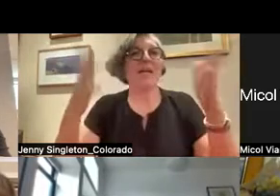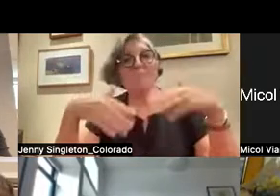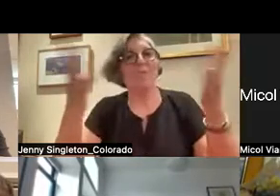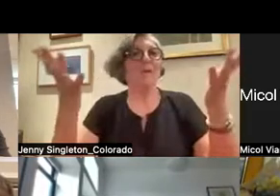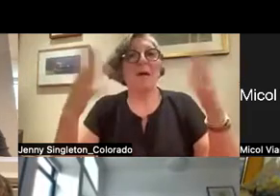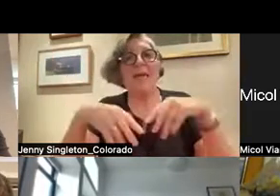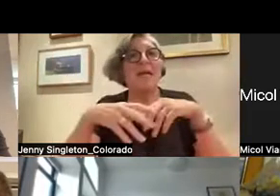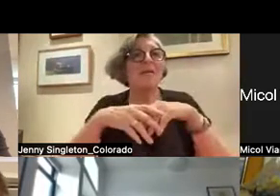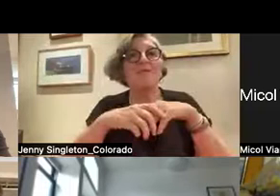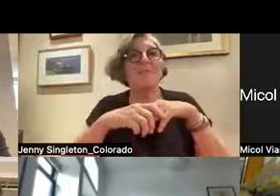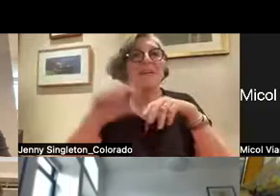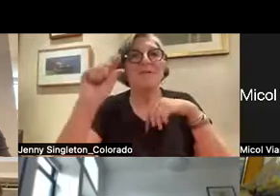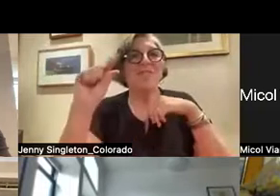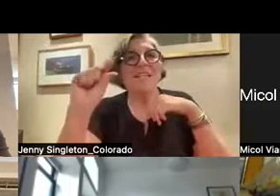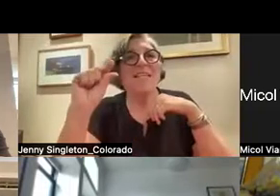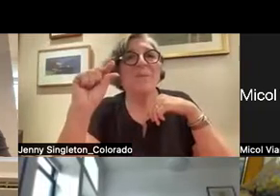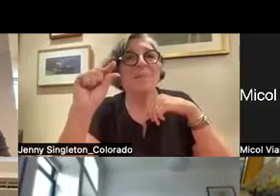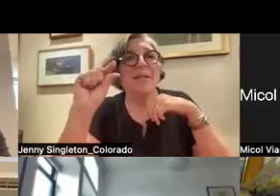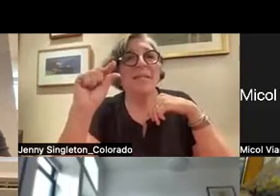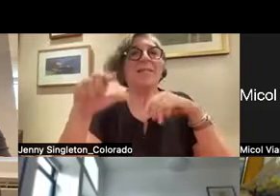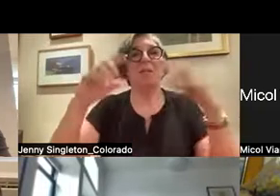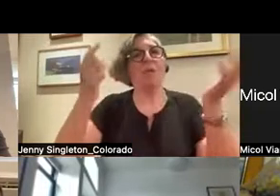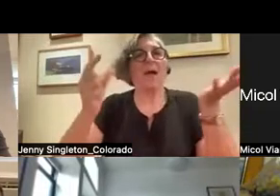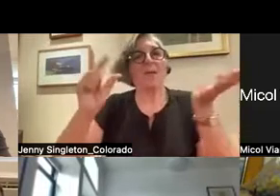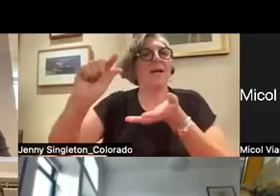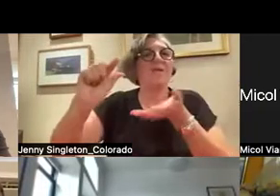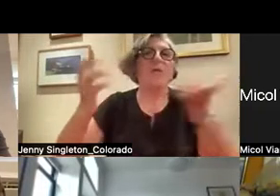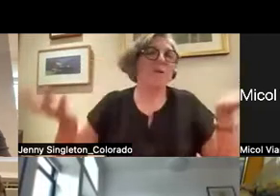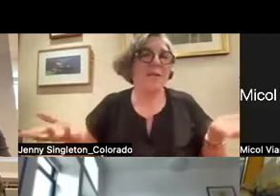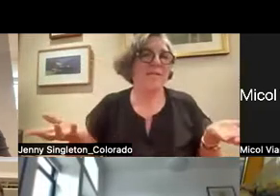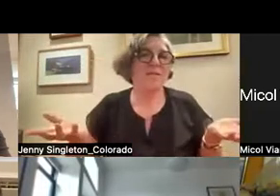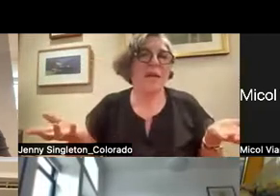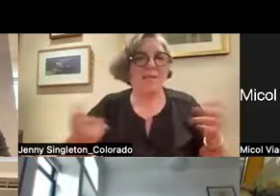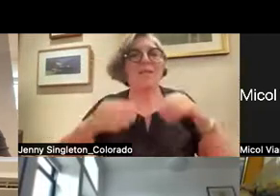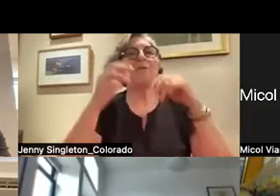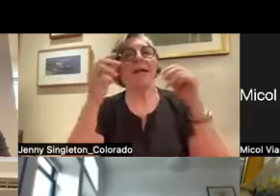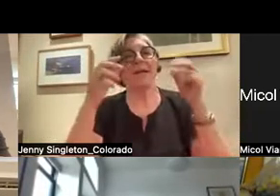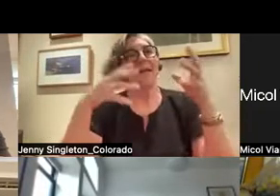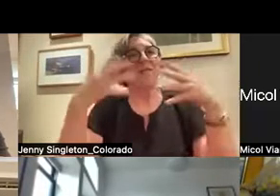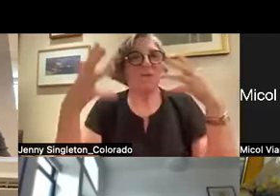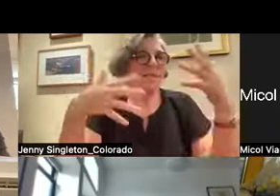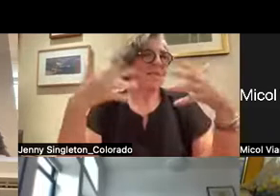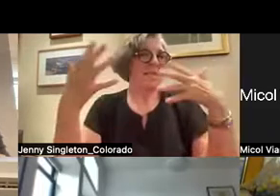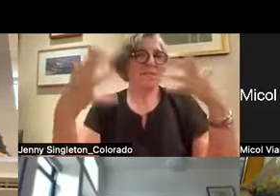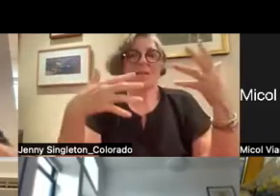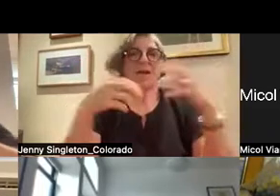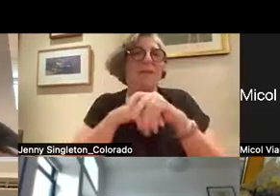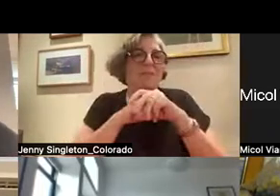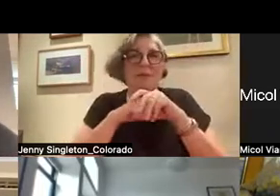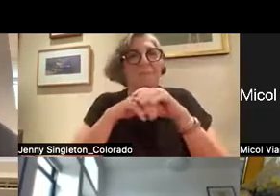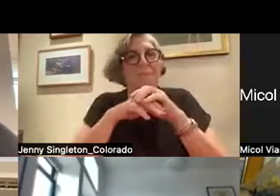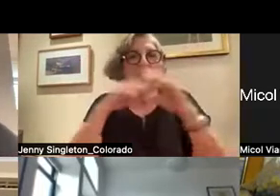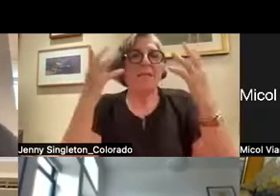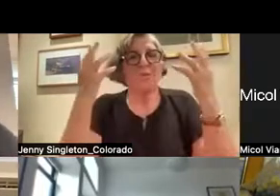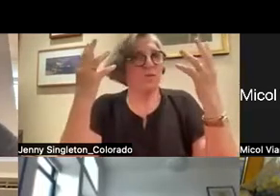talking and I'm moving my hands, or if I'm saying, oh, just a little bit, please, like, why do I need to do that? And so that this kind